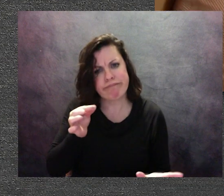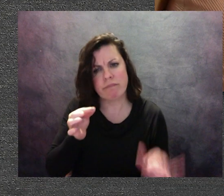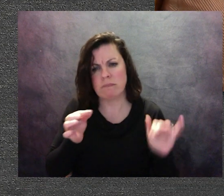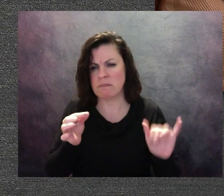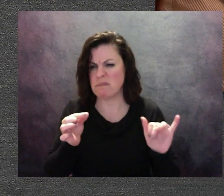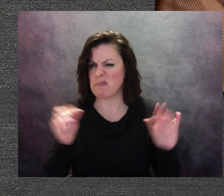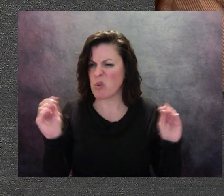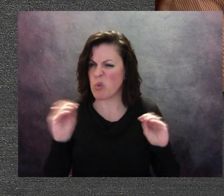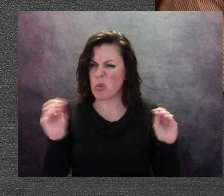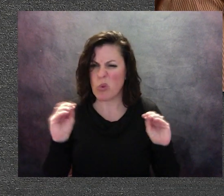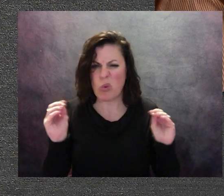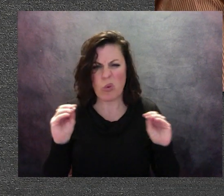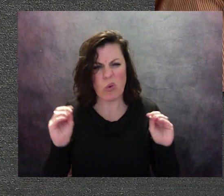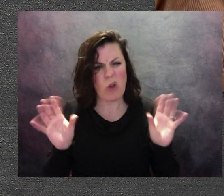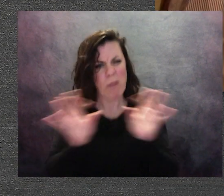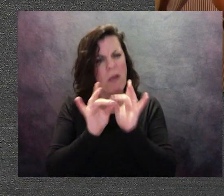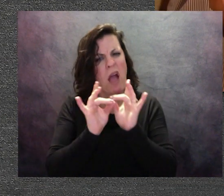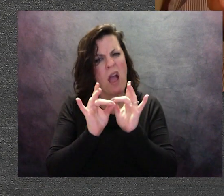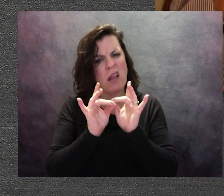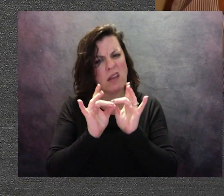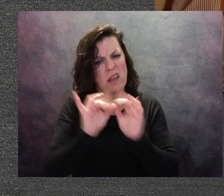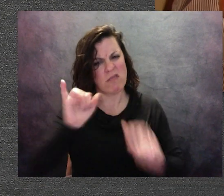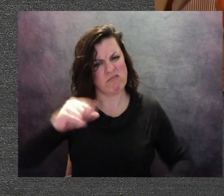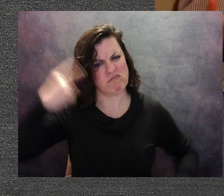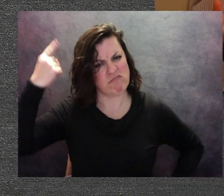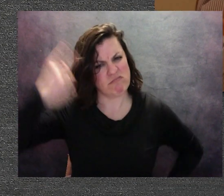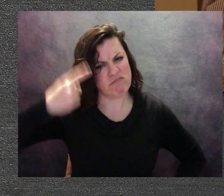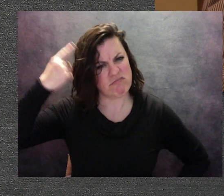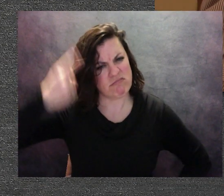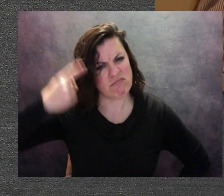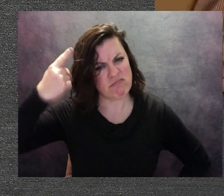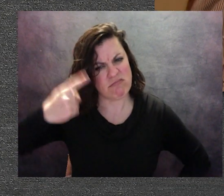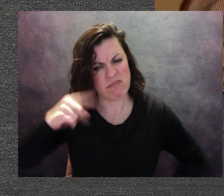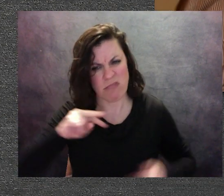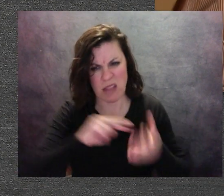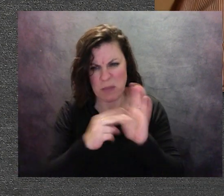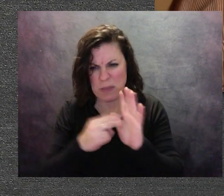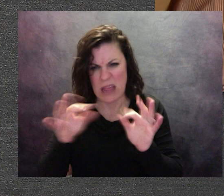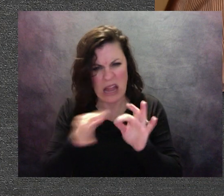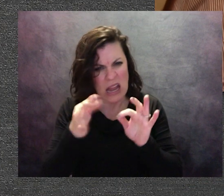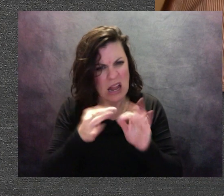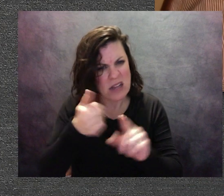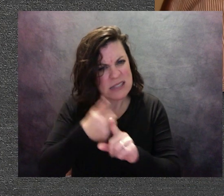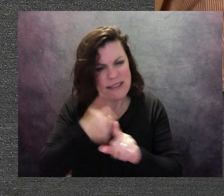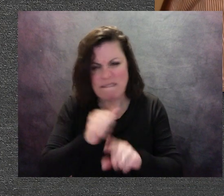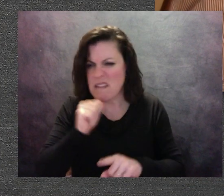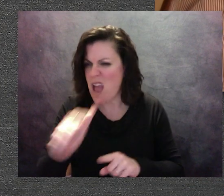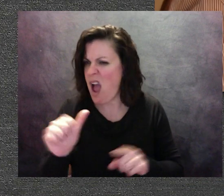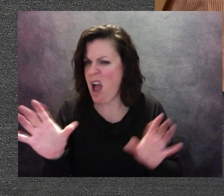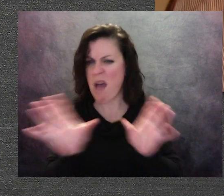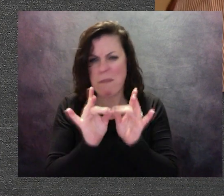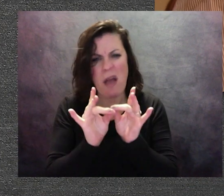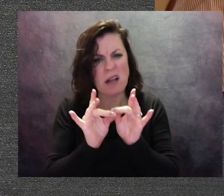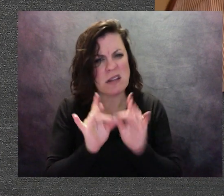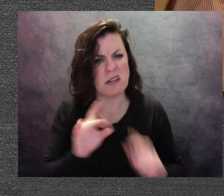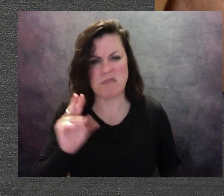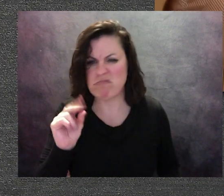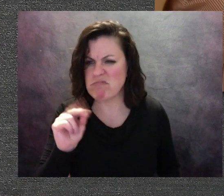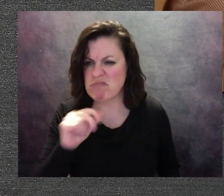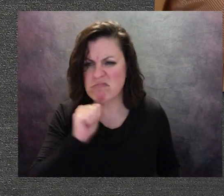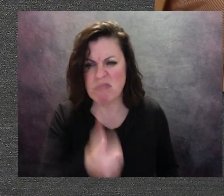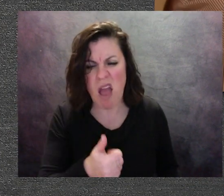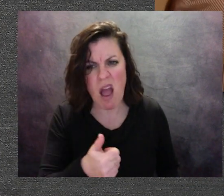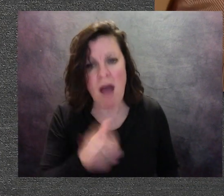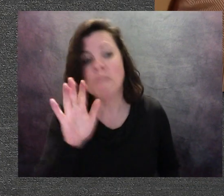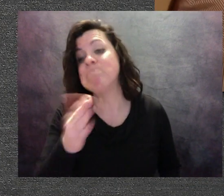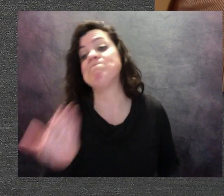needle. Nothing happens. So now it isn't a magnet. Again, he picks up